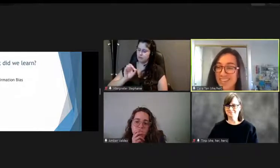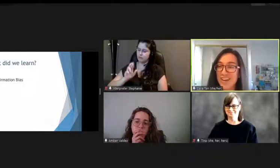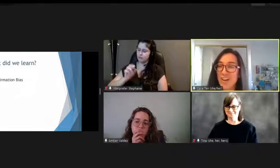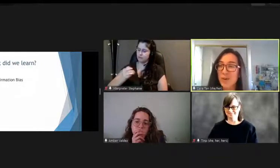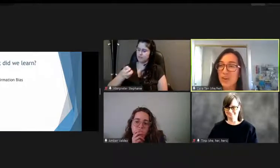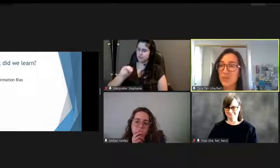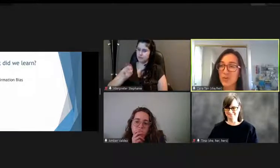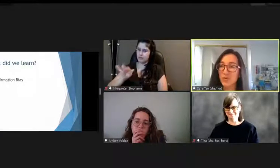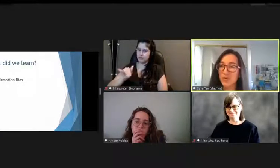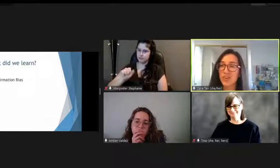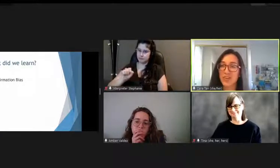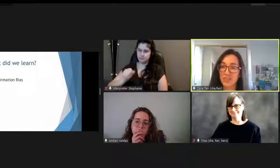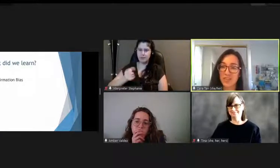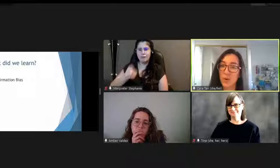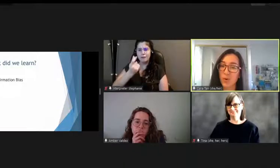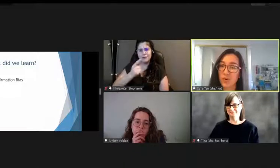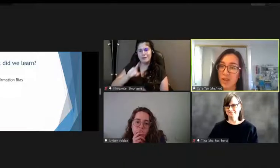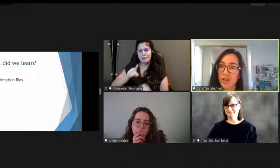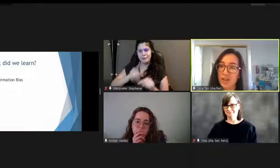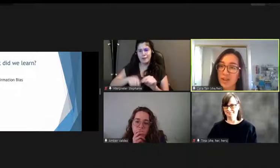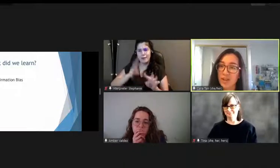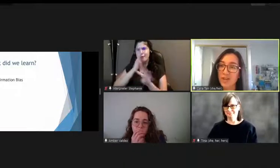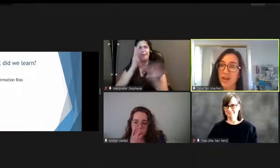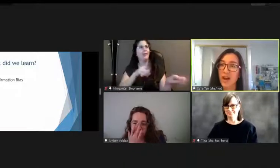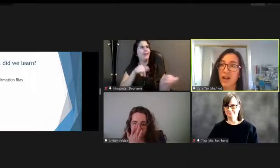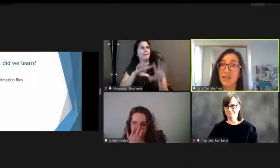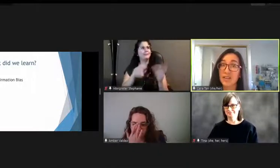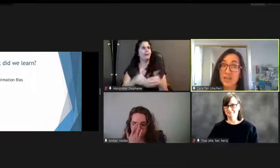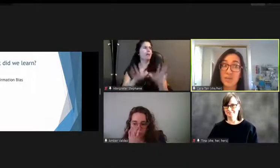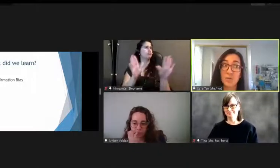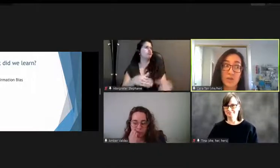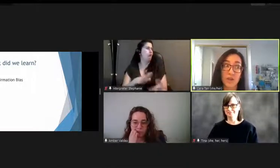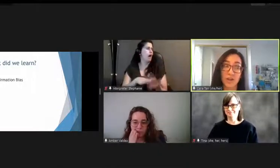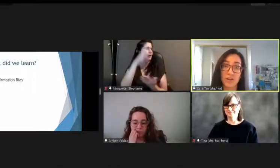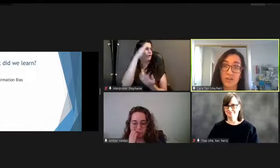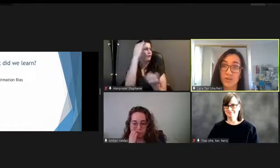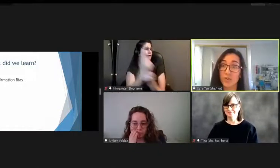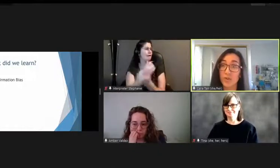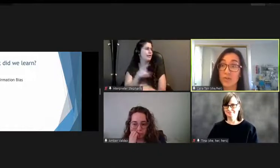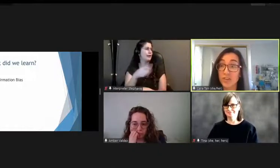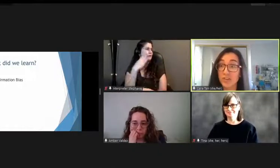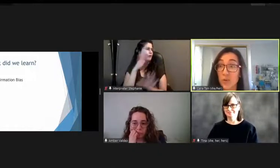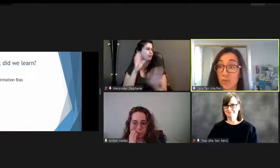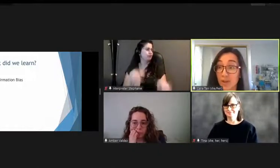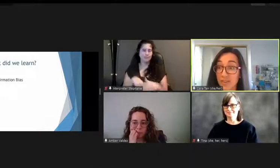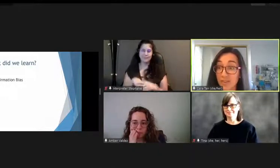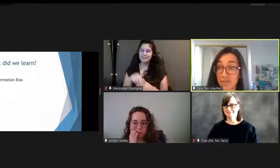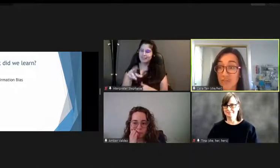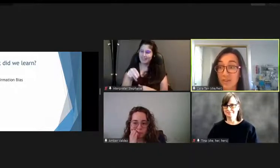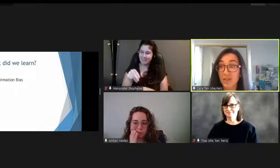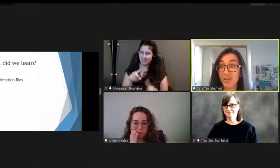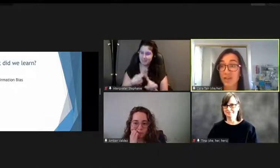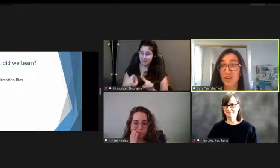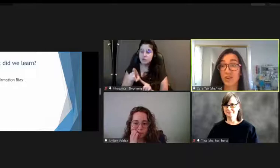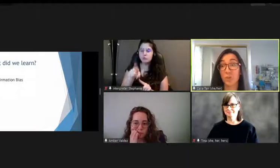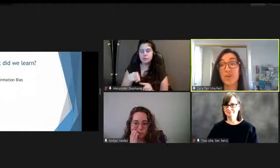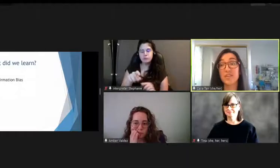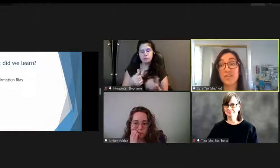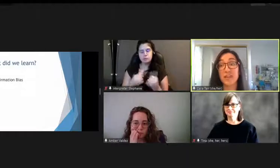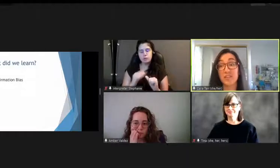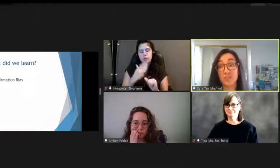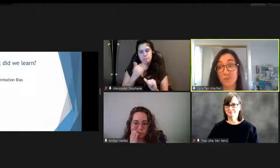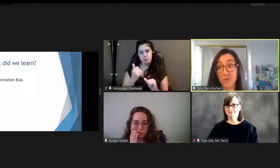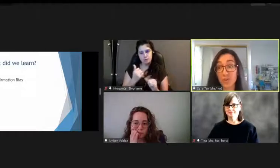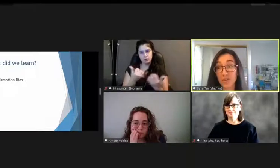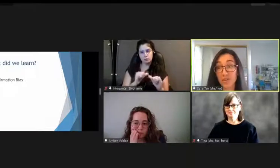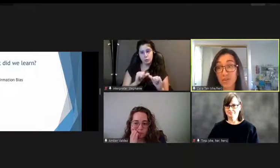class, but if you take this point away, that I need to be trying to disprove myself if I want to